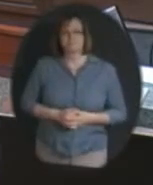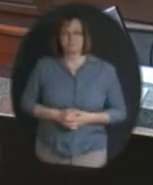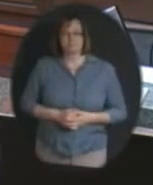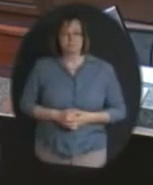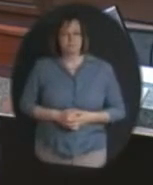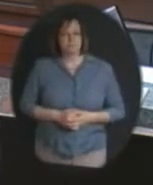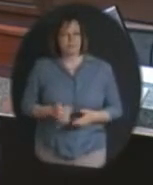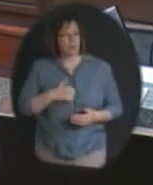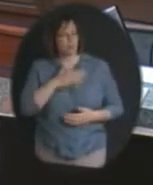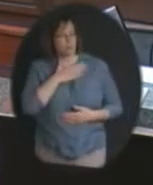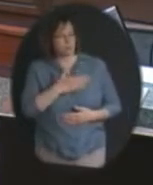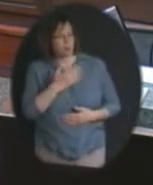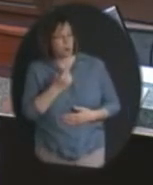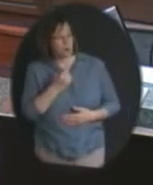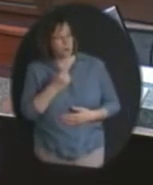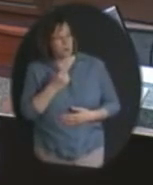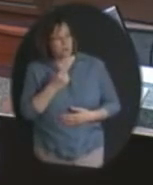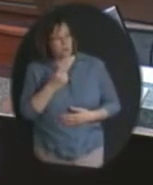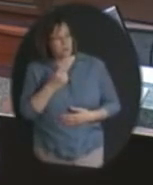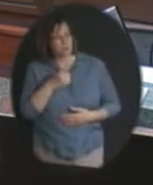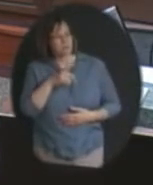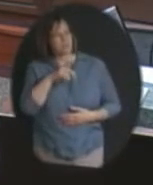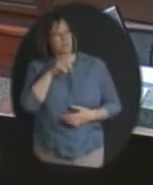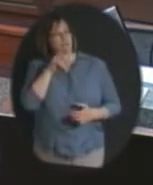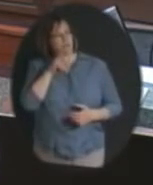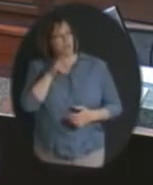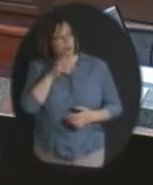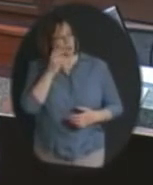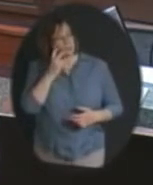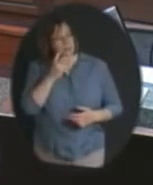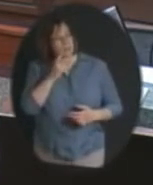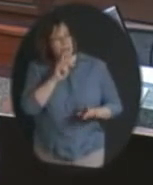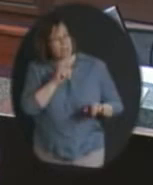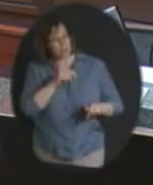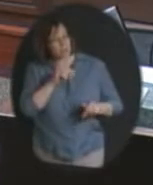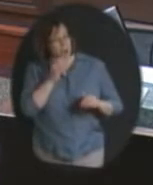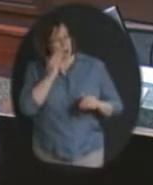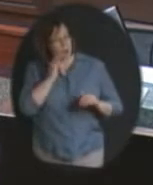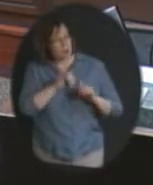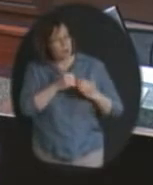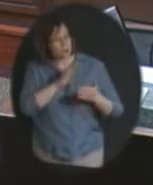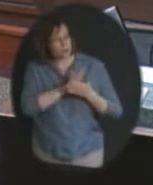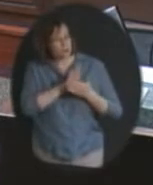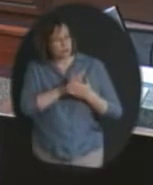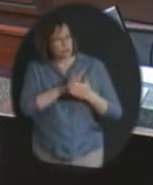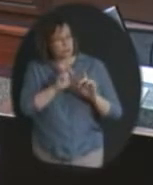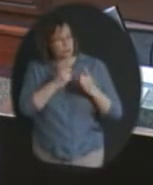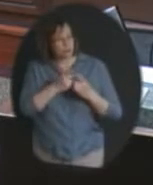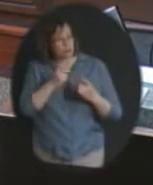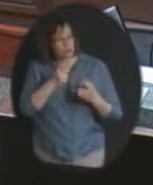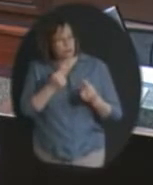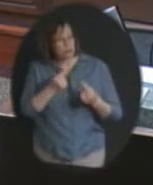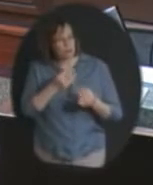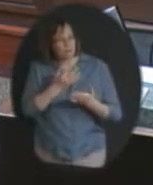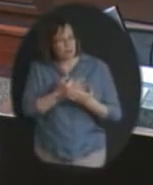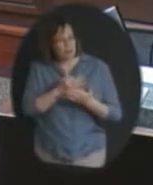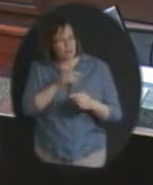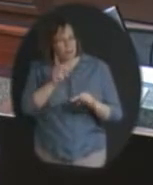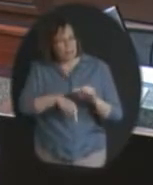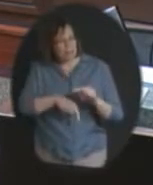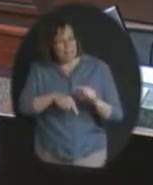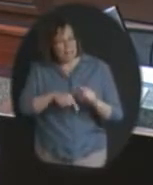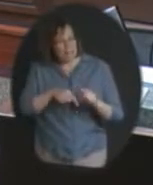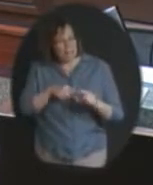will admit, though, I'm always dismayed to see that the answer to the question, I know how the school district is doing financially, and we can't seem to break out of